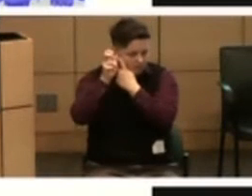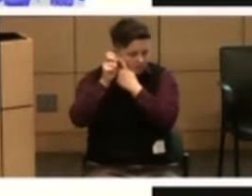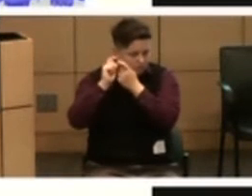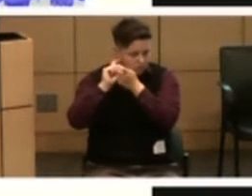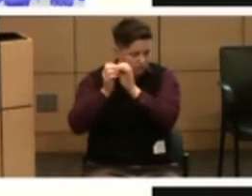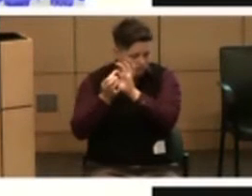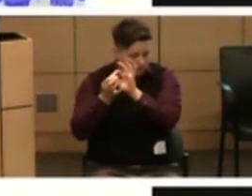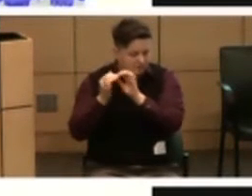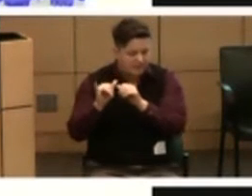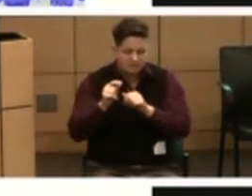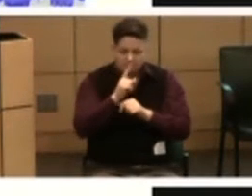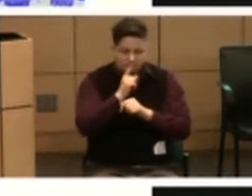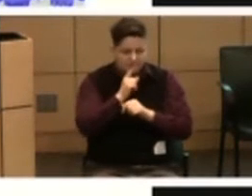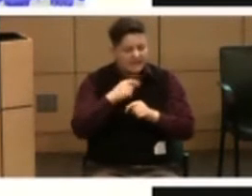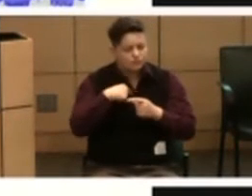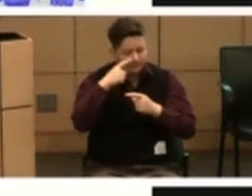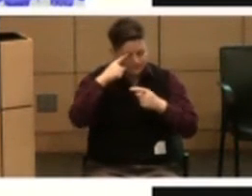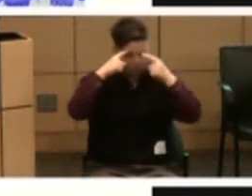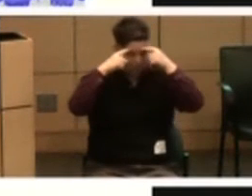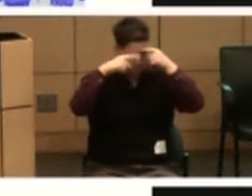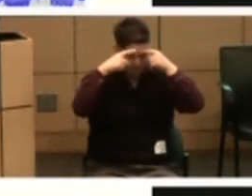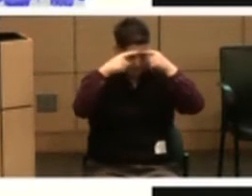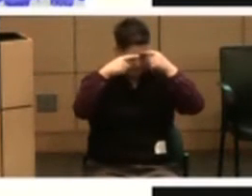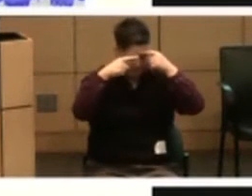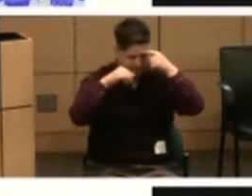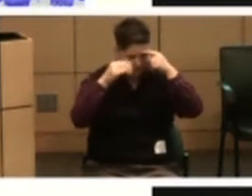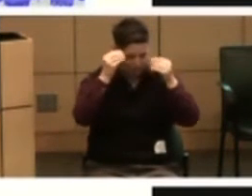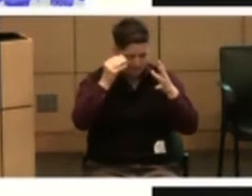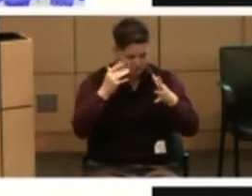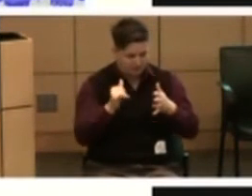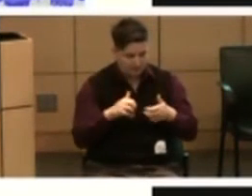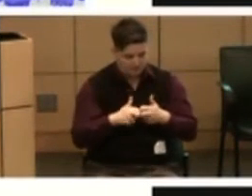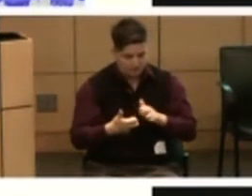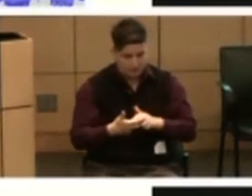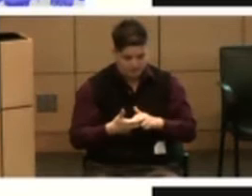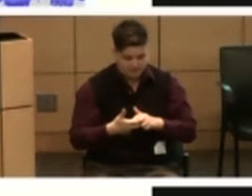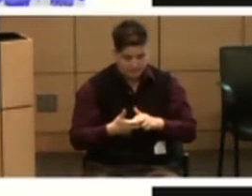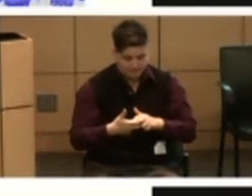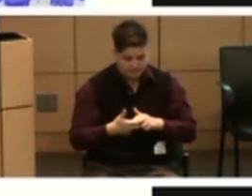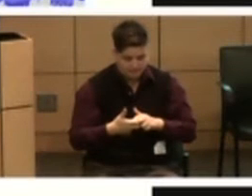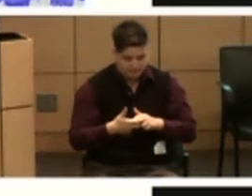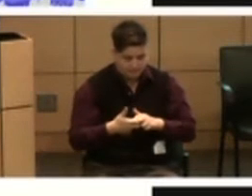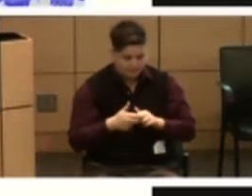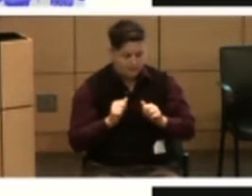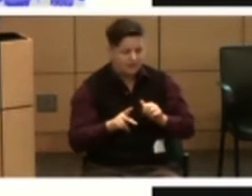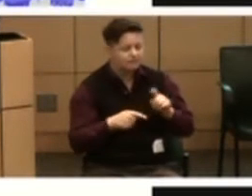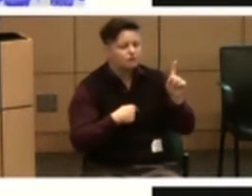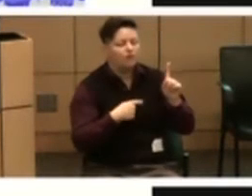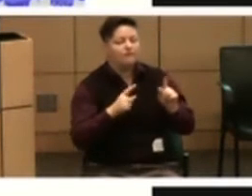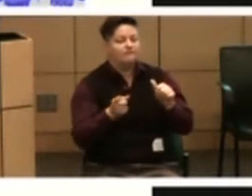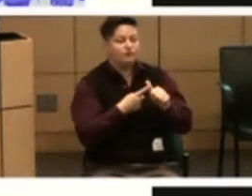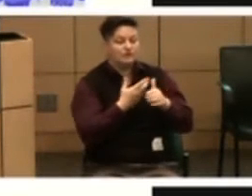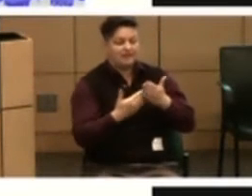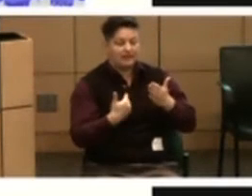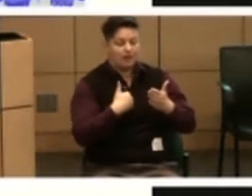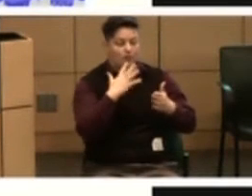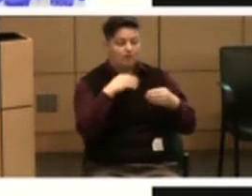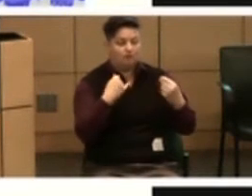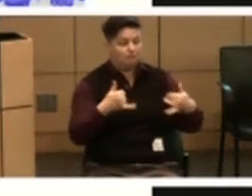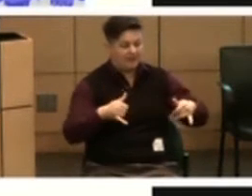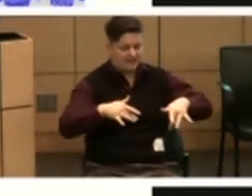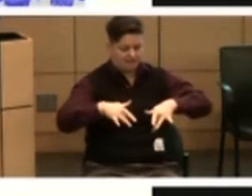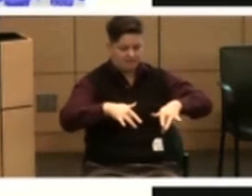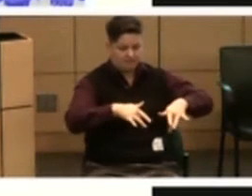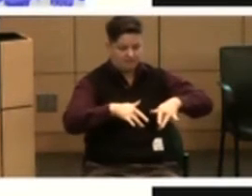of try to tease these apart. The first clip I'm going to play for you is a noise background, and you'll hear a word embedded in it. And we do